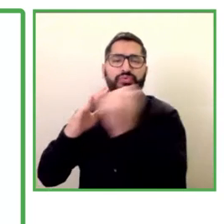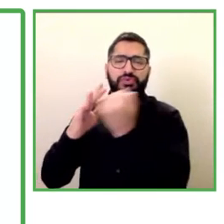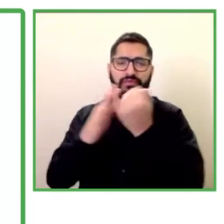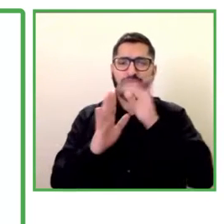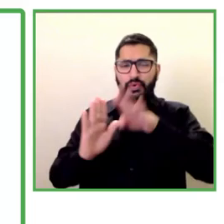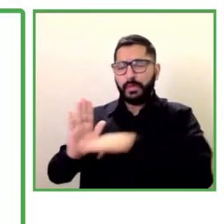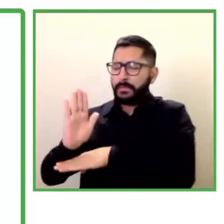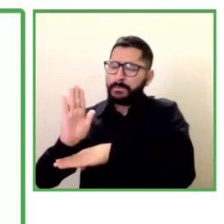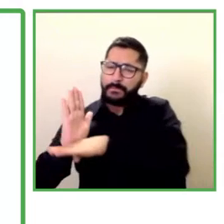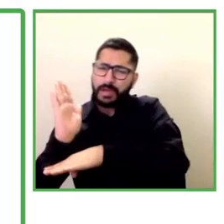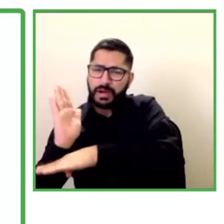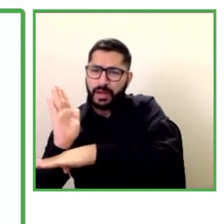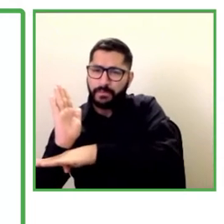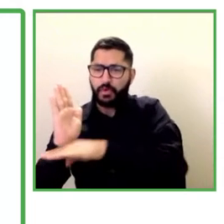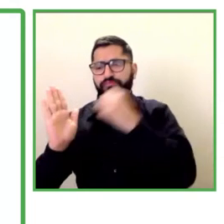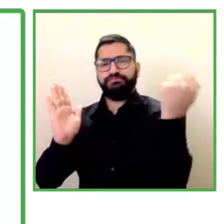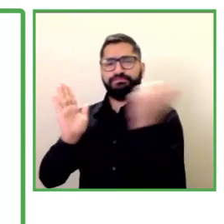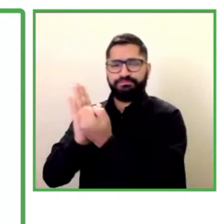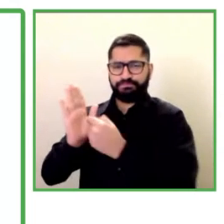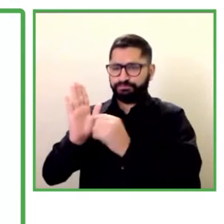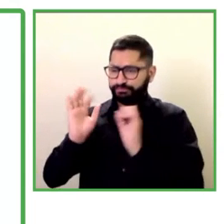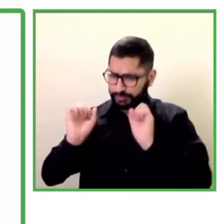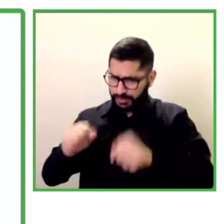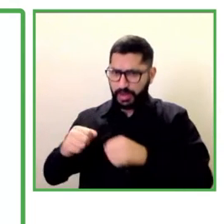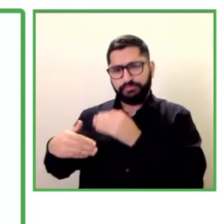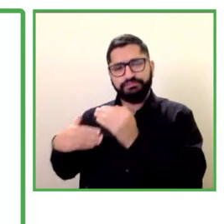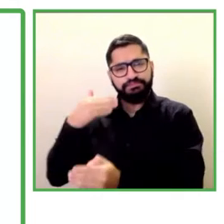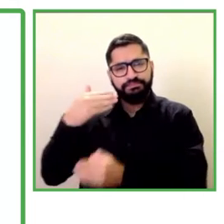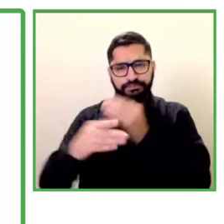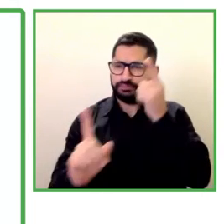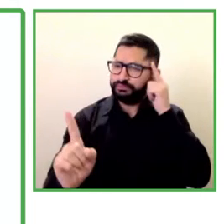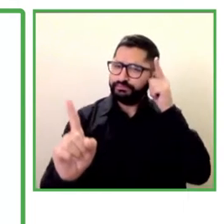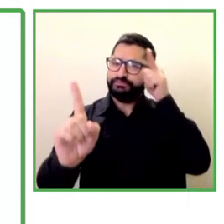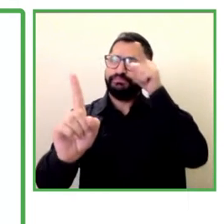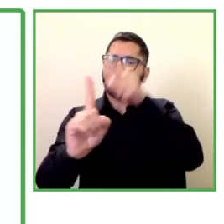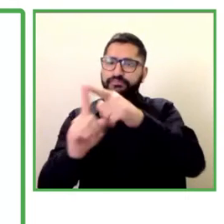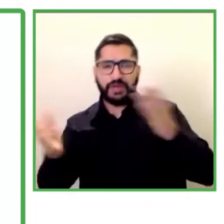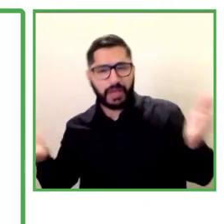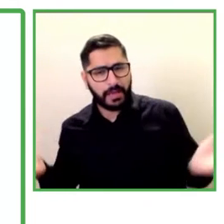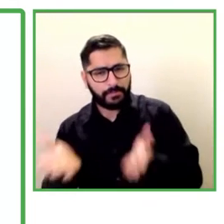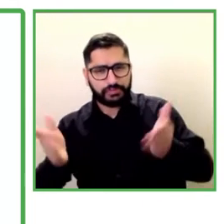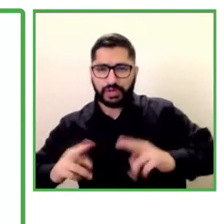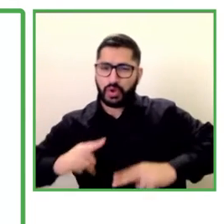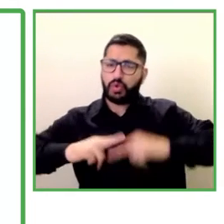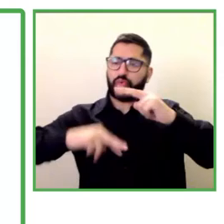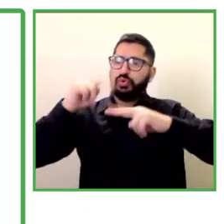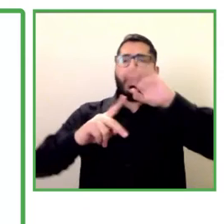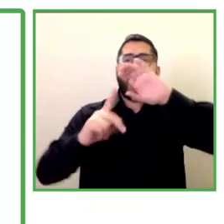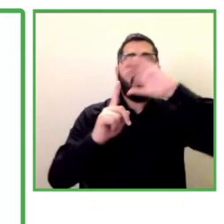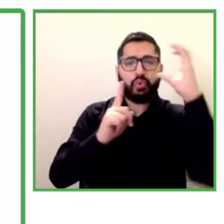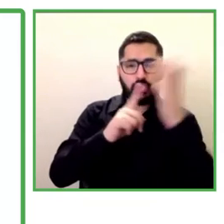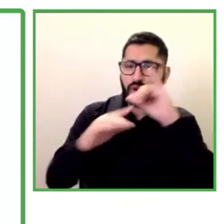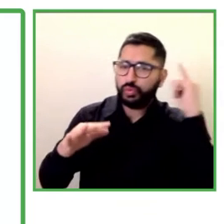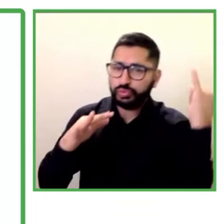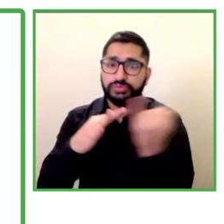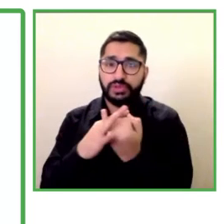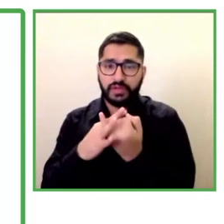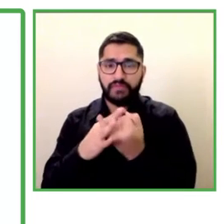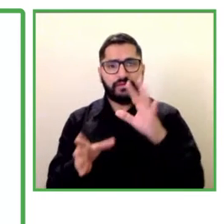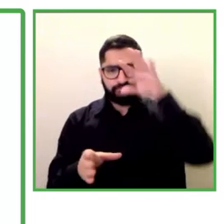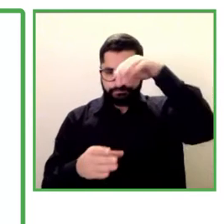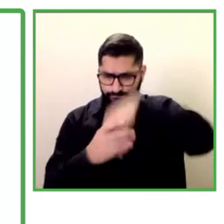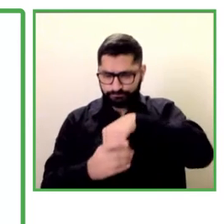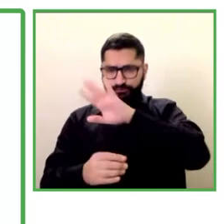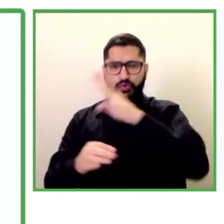baseline of inclusion. Purpose is to promote the building of inclusive cultures